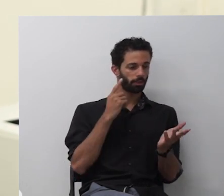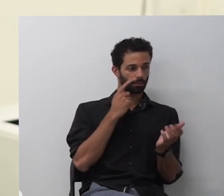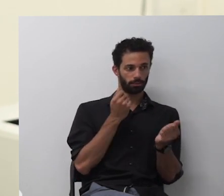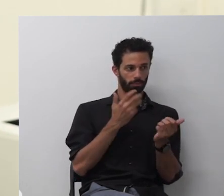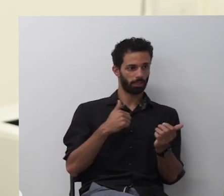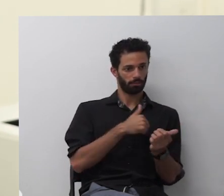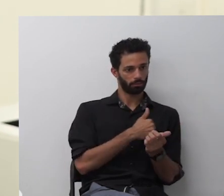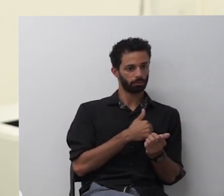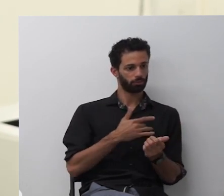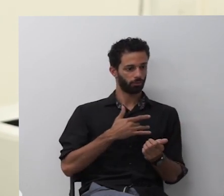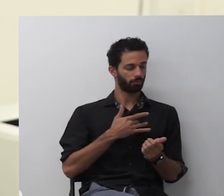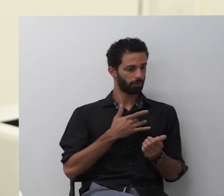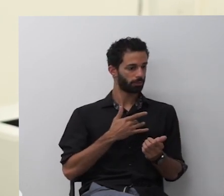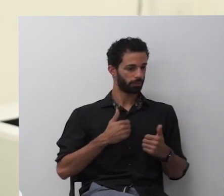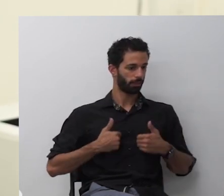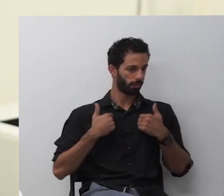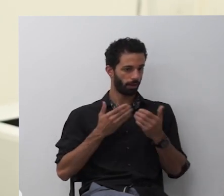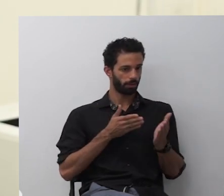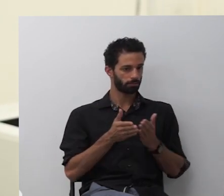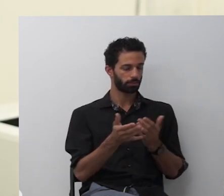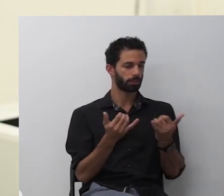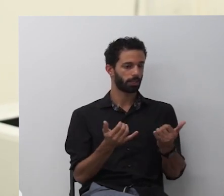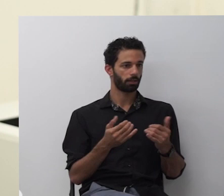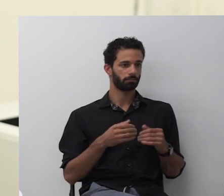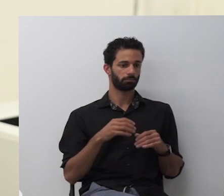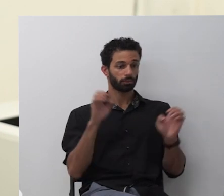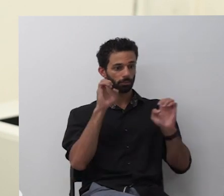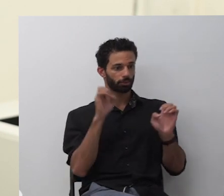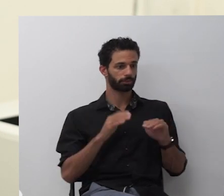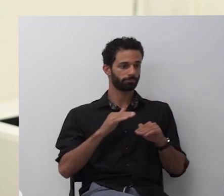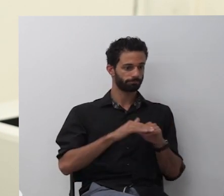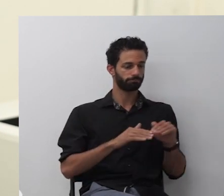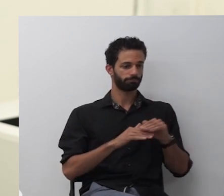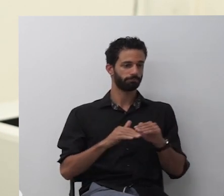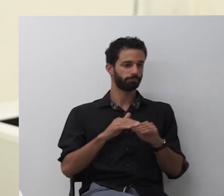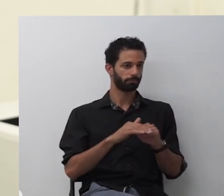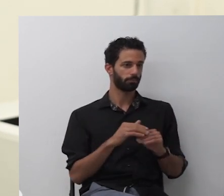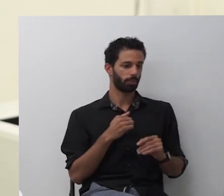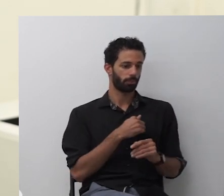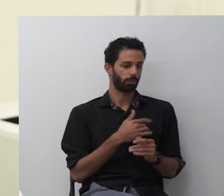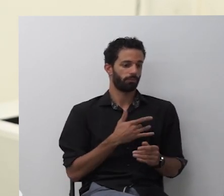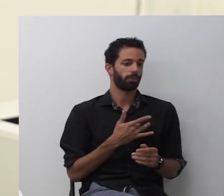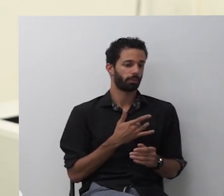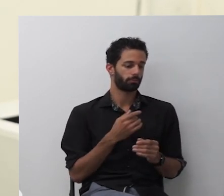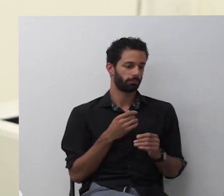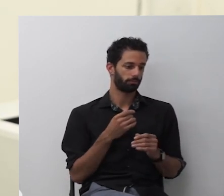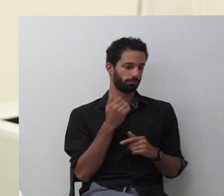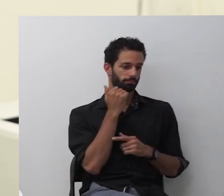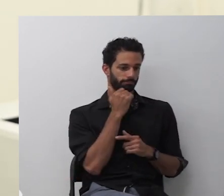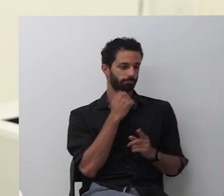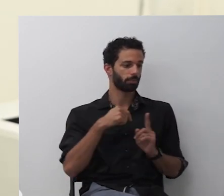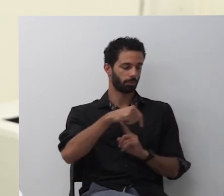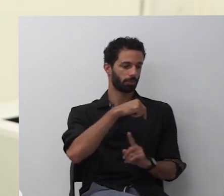moving through right now, and these overlapping crises that we continually are feeling